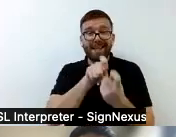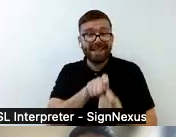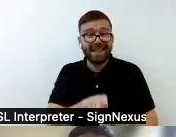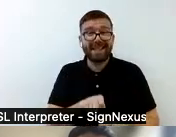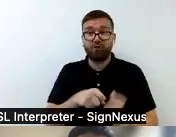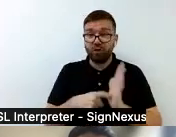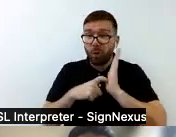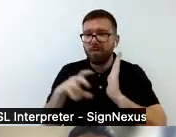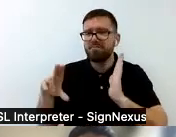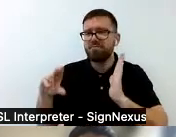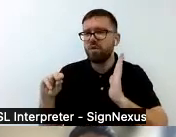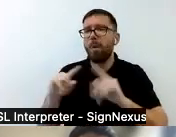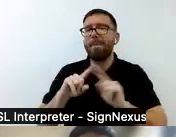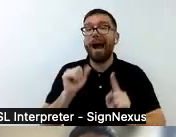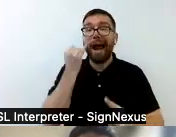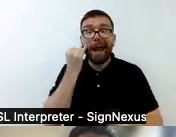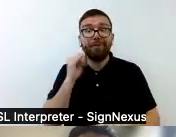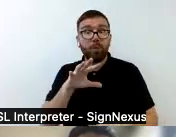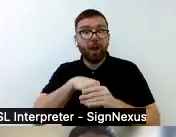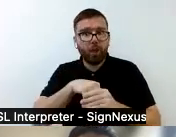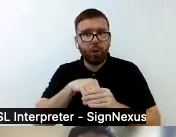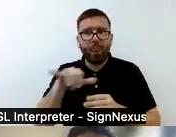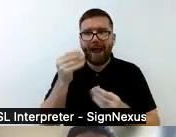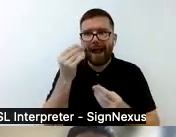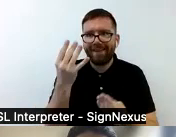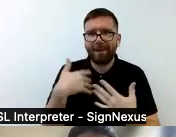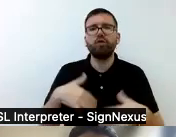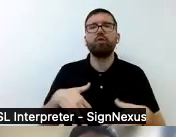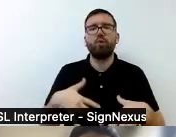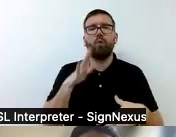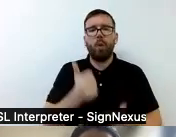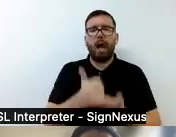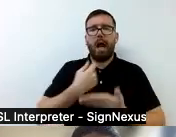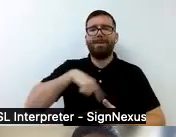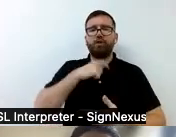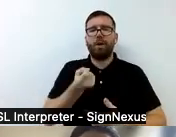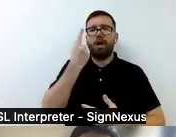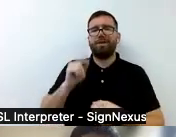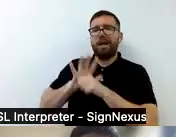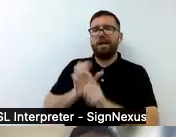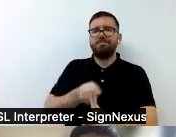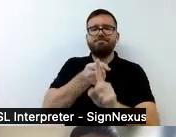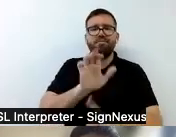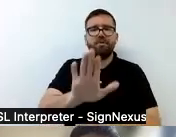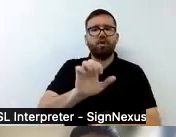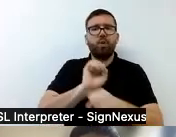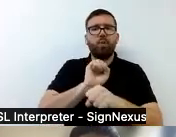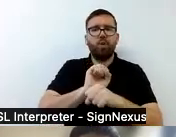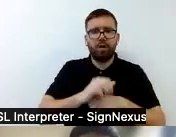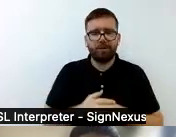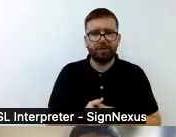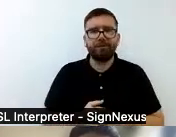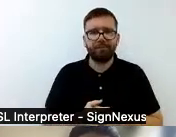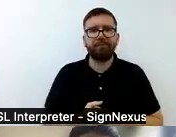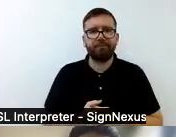but if included, they will help panelists understand the impact of COVID-19 on the volume of your artistic